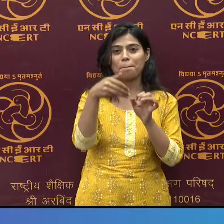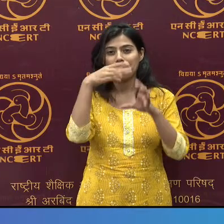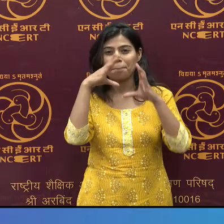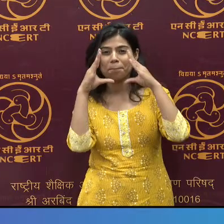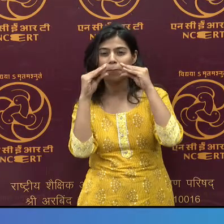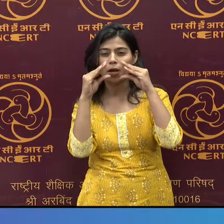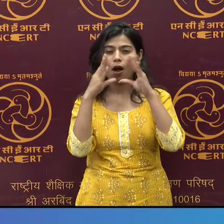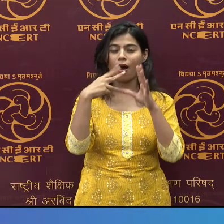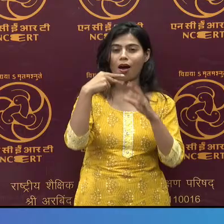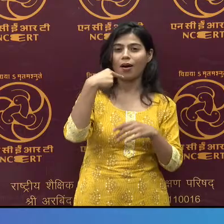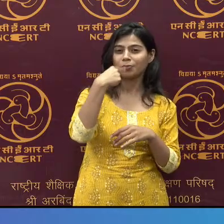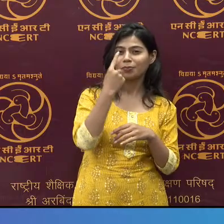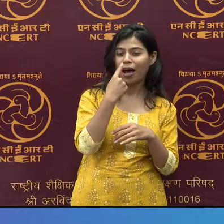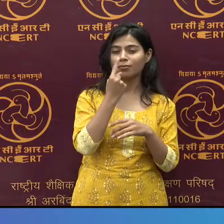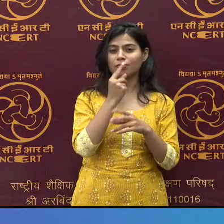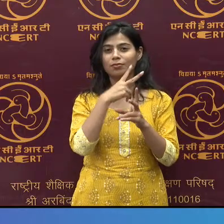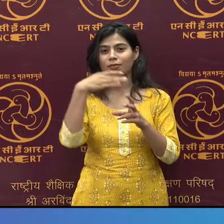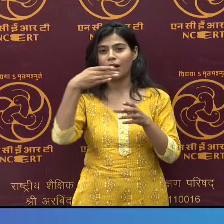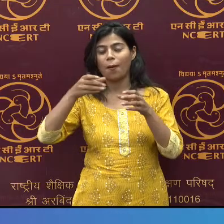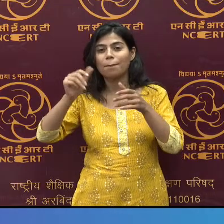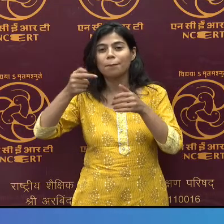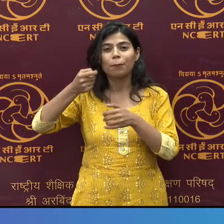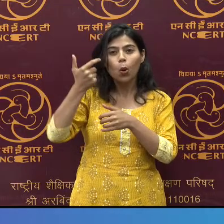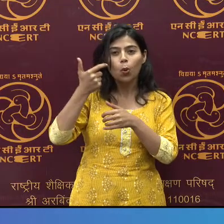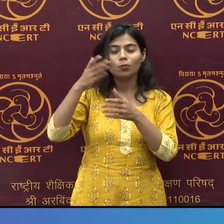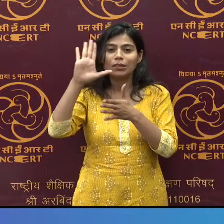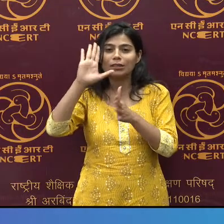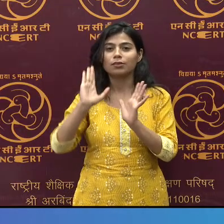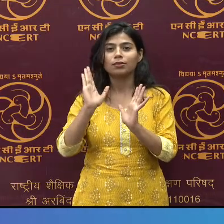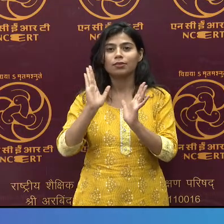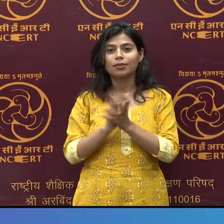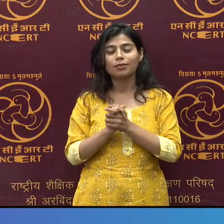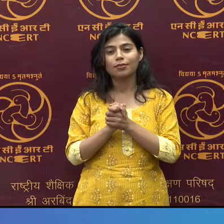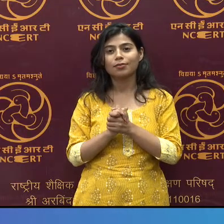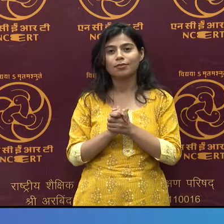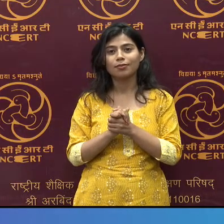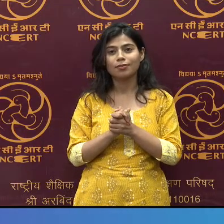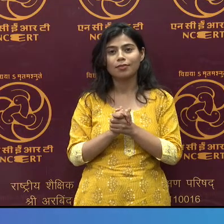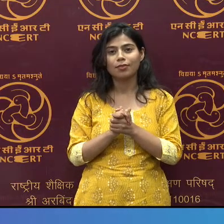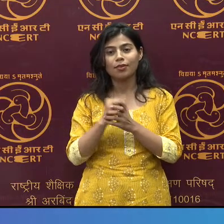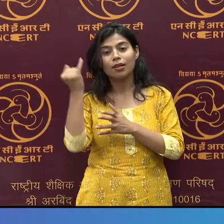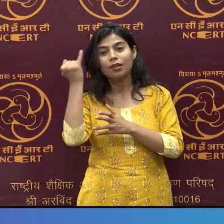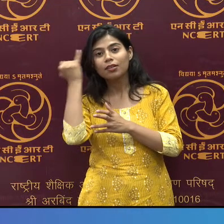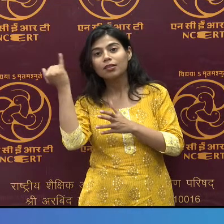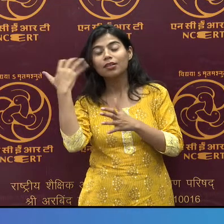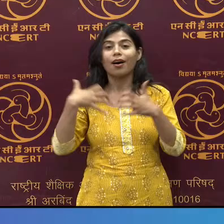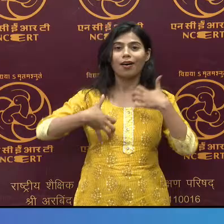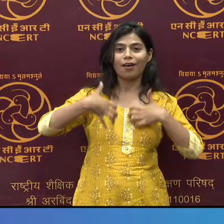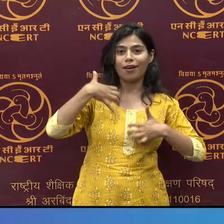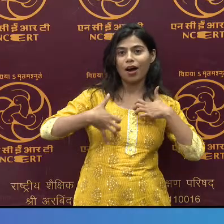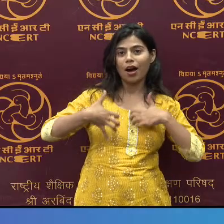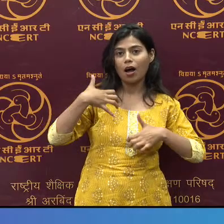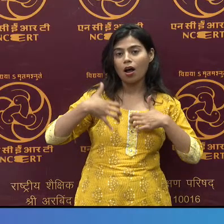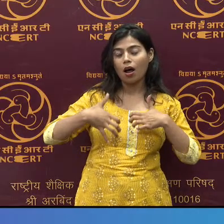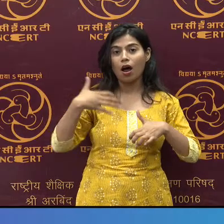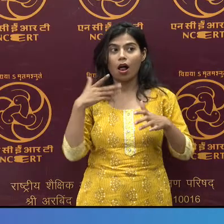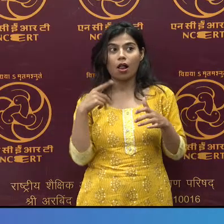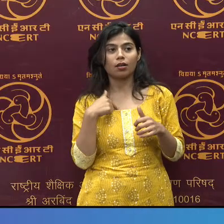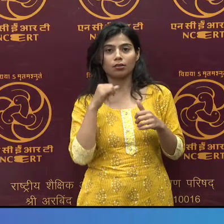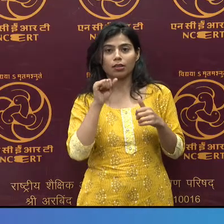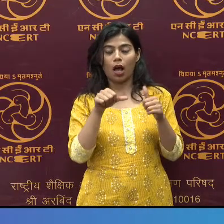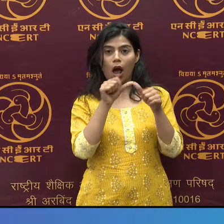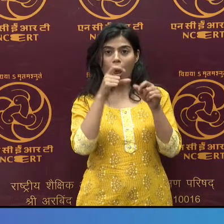burger, fries and Pepsi in your hand. And reader will automatically have that idea. So he'll be interested in the article you